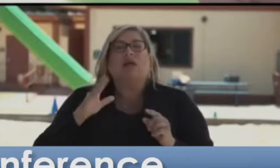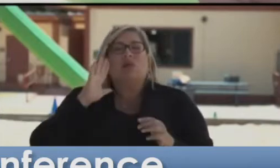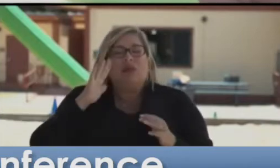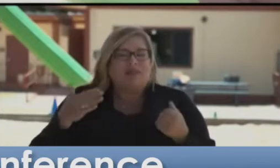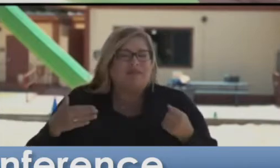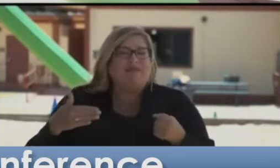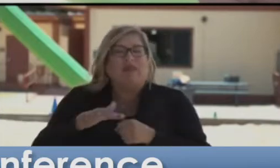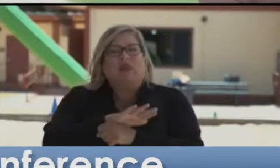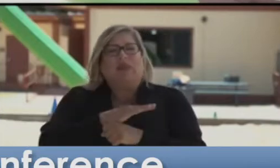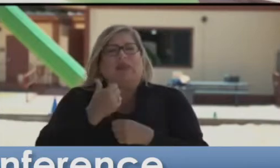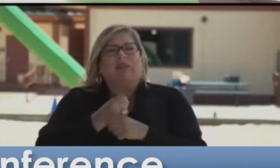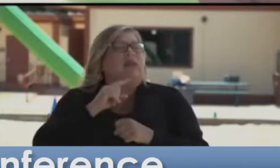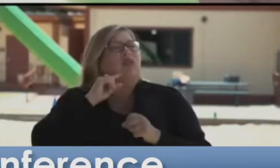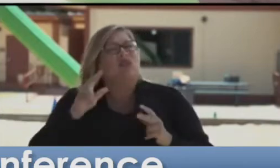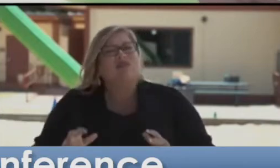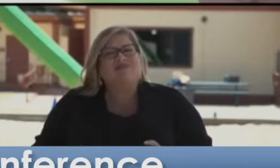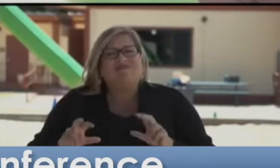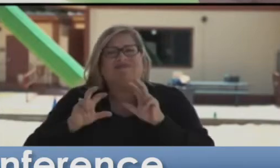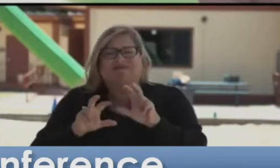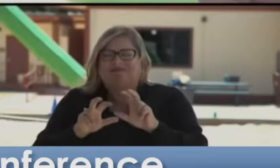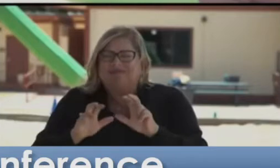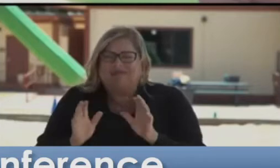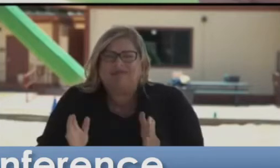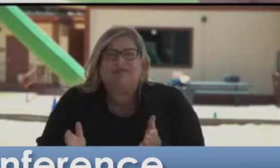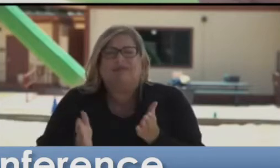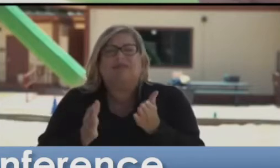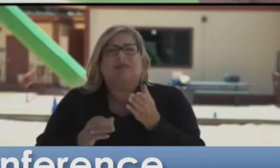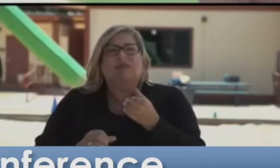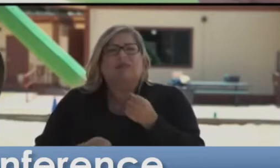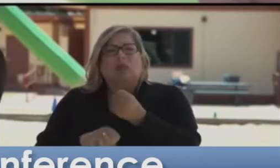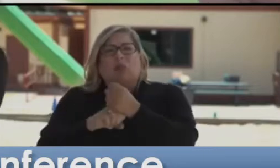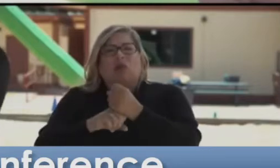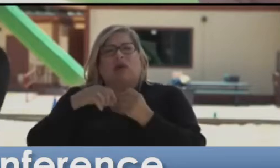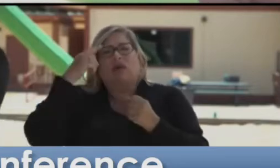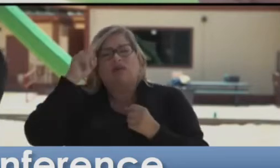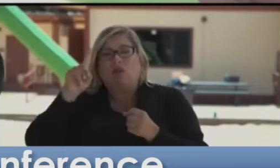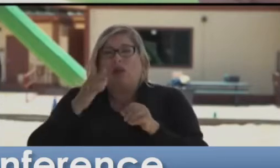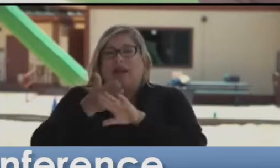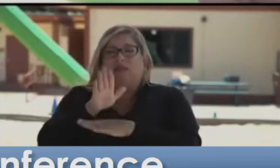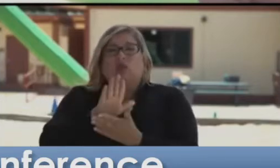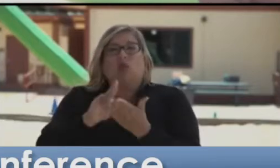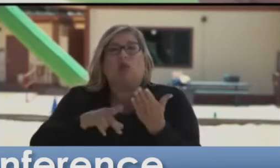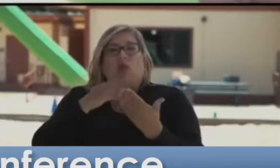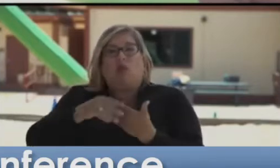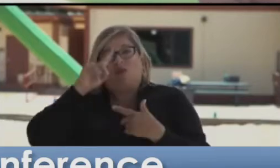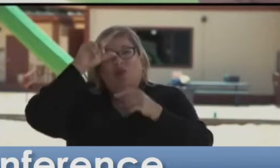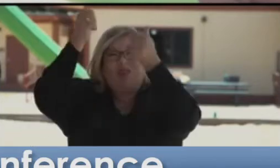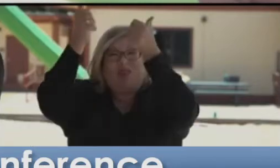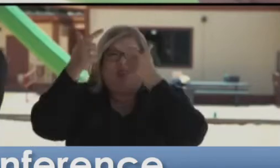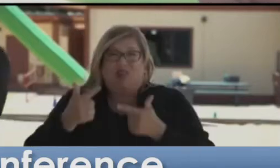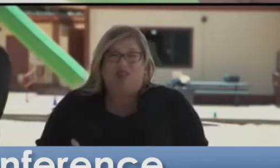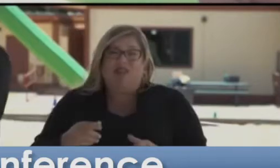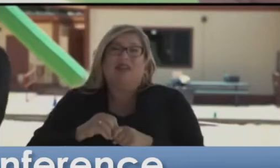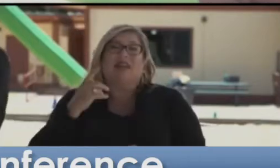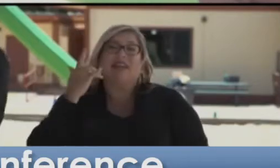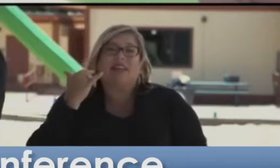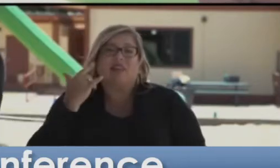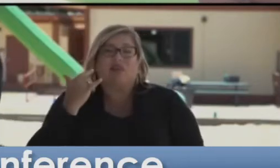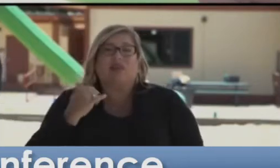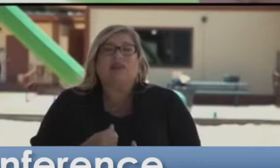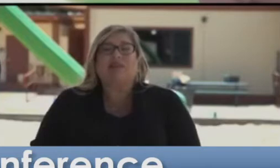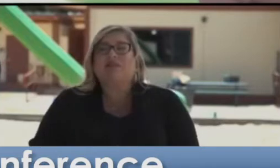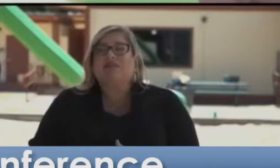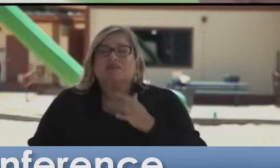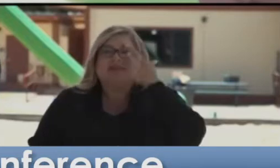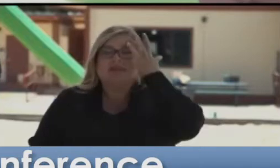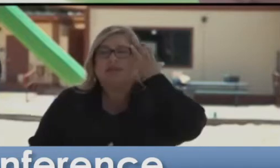fully implement and to fully advance that call for universal after school all up and down the state of California. We're going to get it